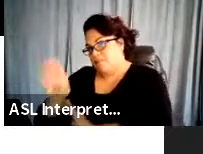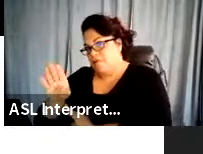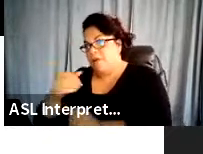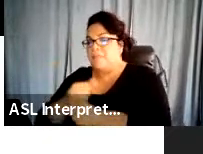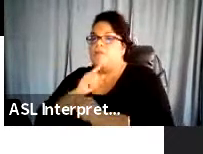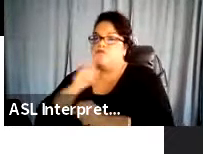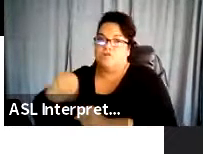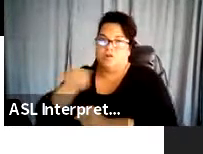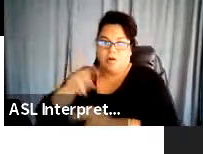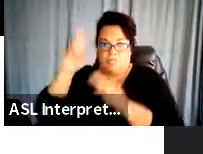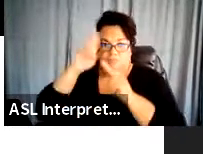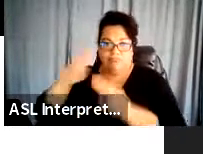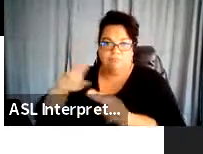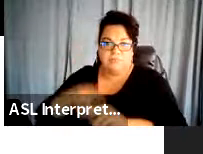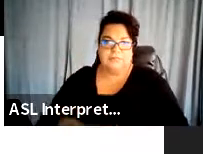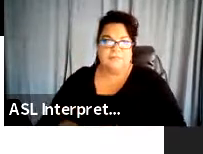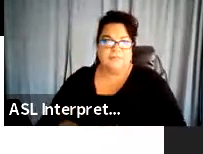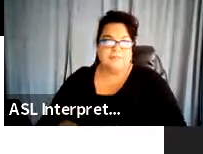respectful.